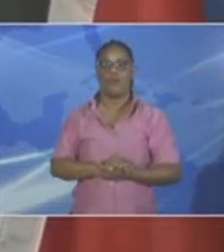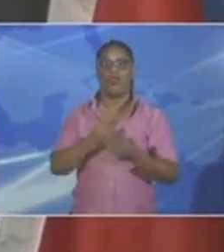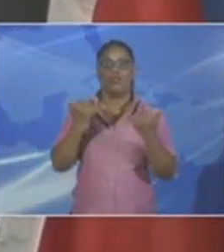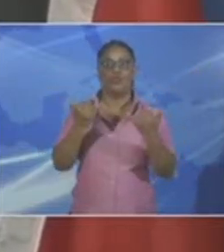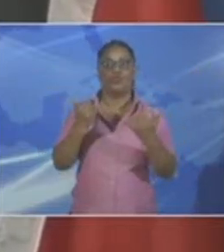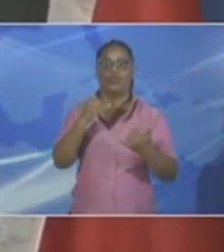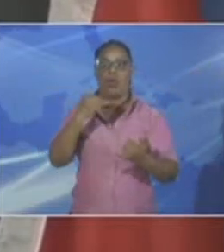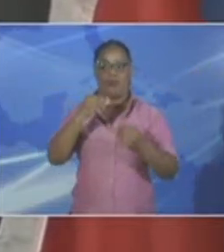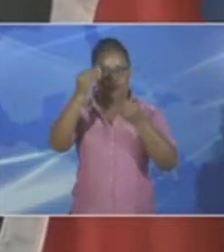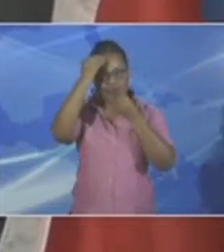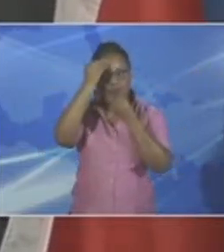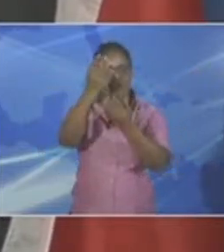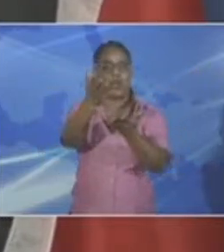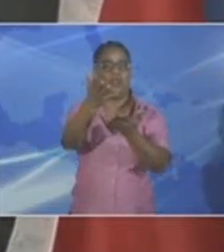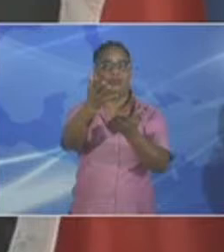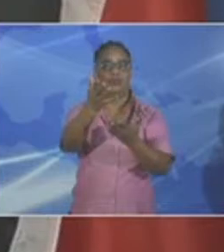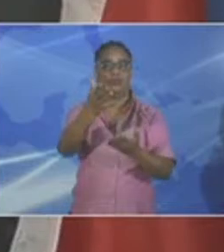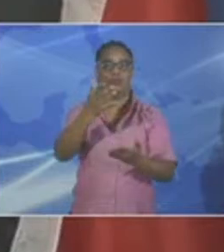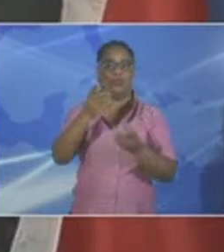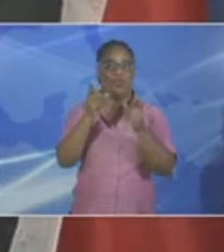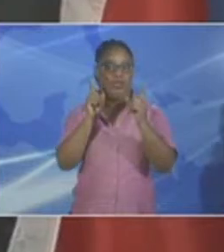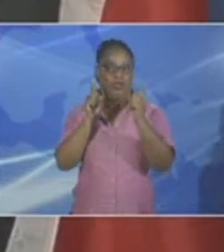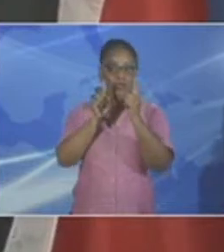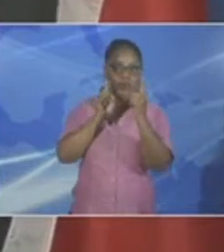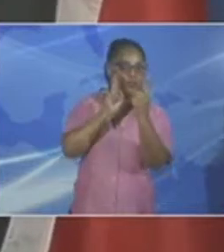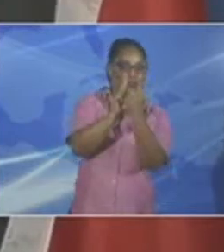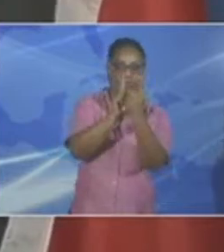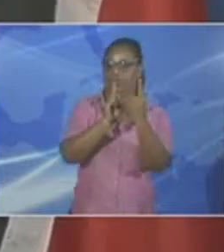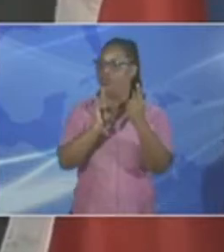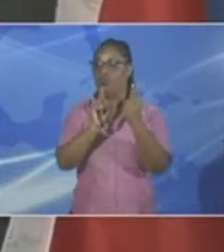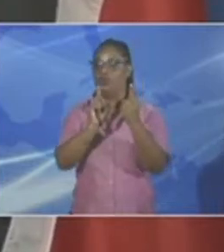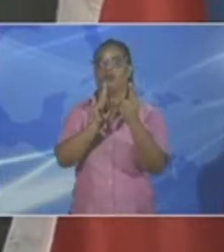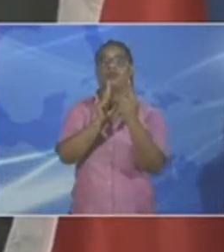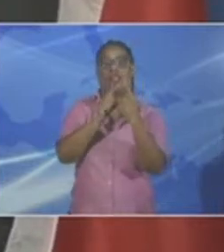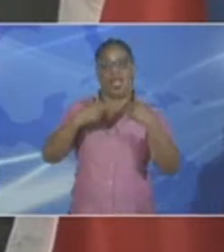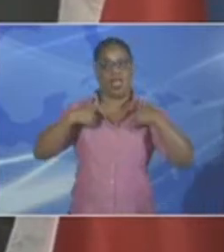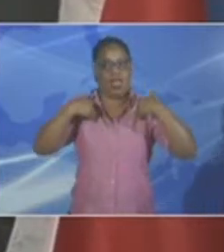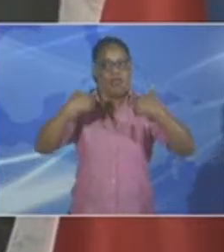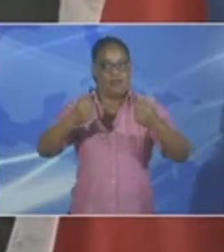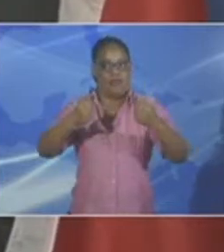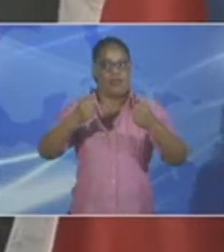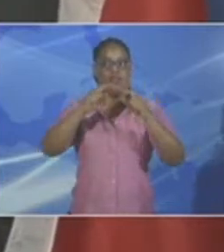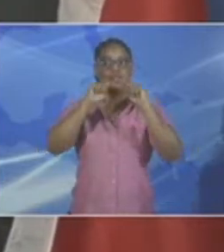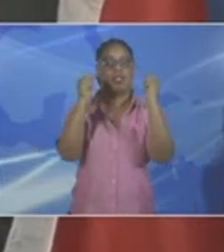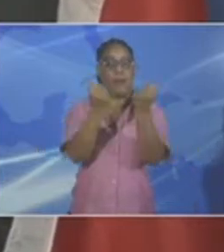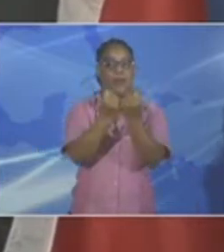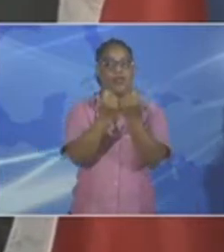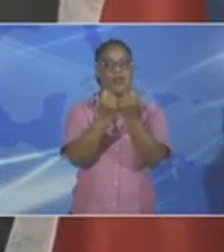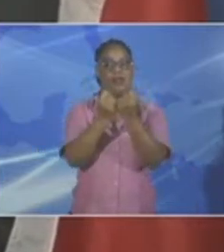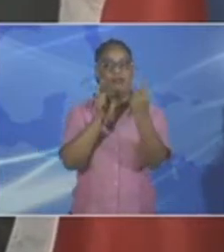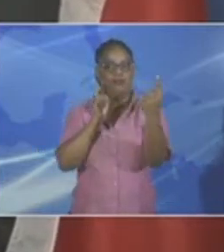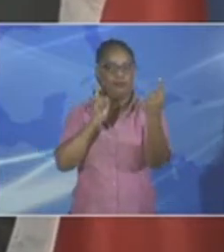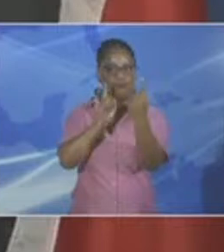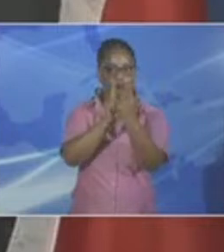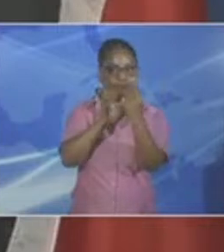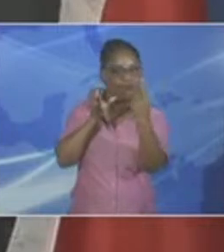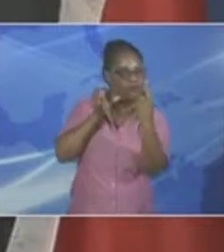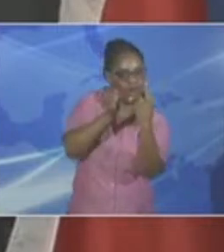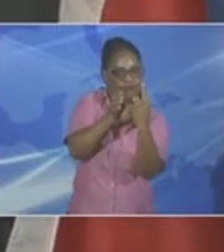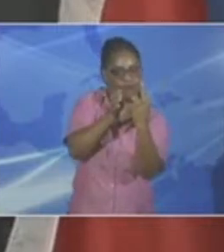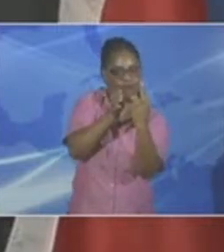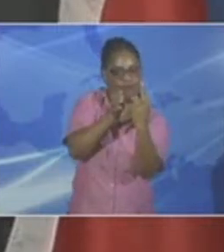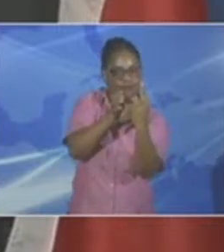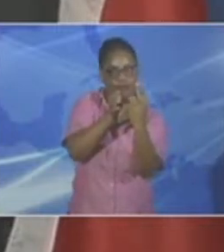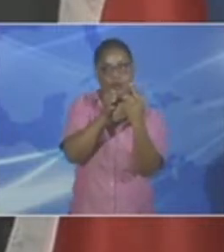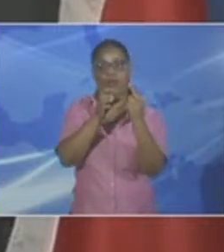health team as I promised. On Tuesday night I did say I was going to meet with our team. We did meet yesterday. We had a very